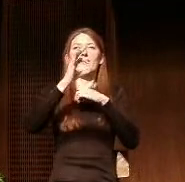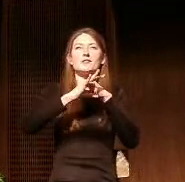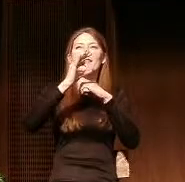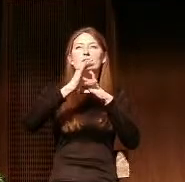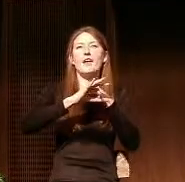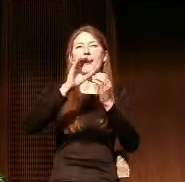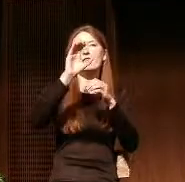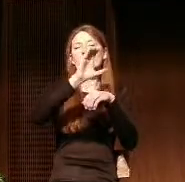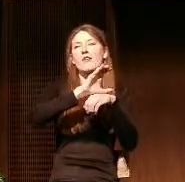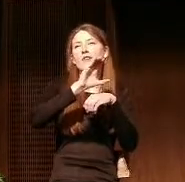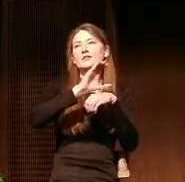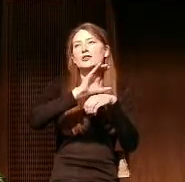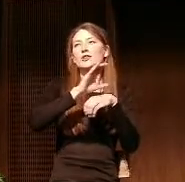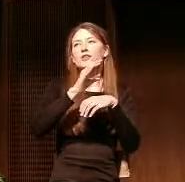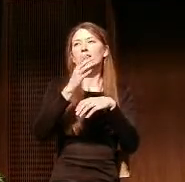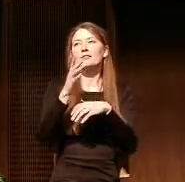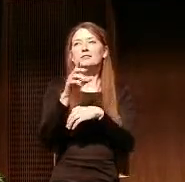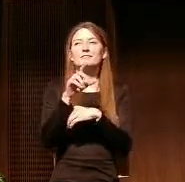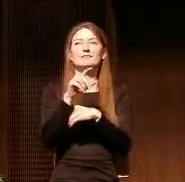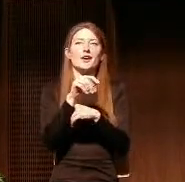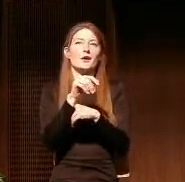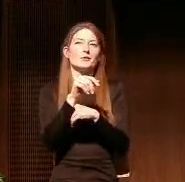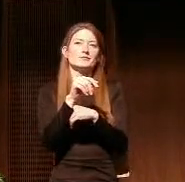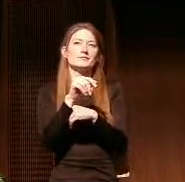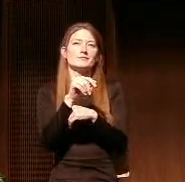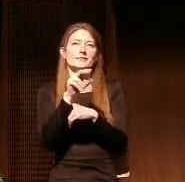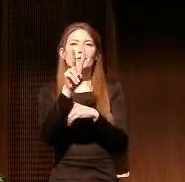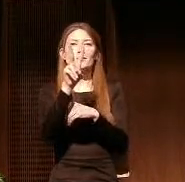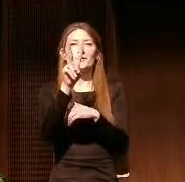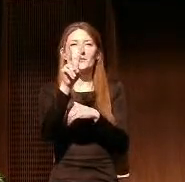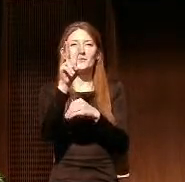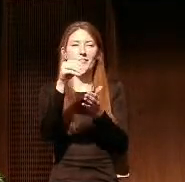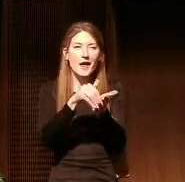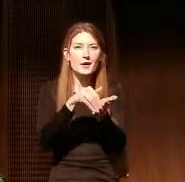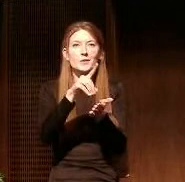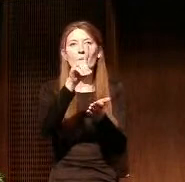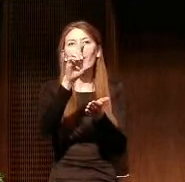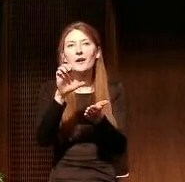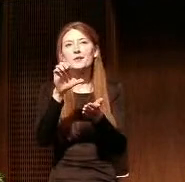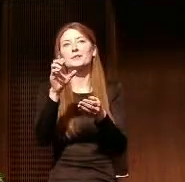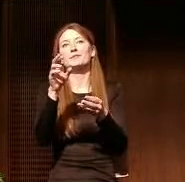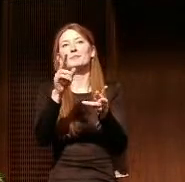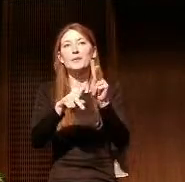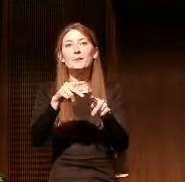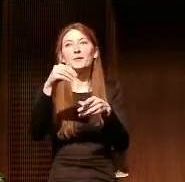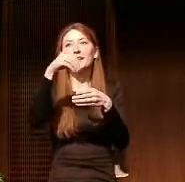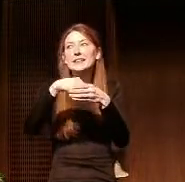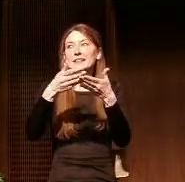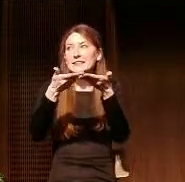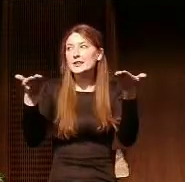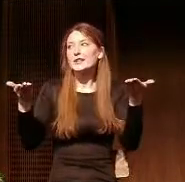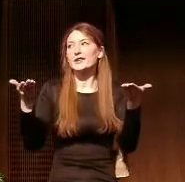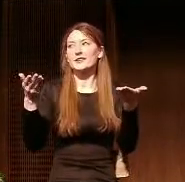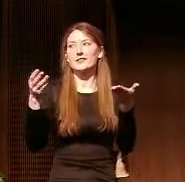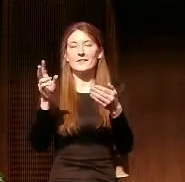when 2,100 people were sitting in these pews. Virgil was one of the elders.